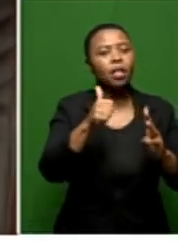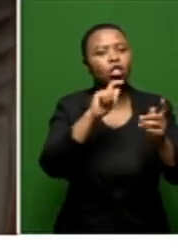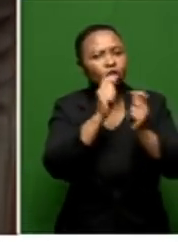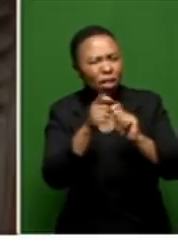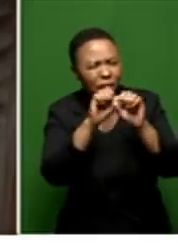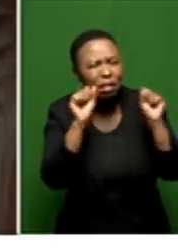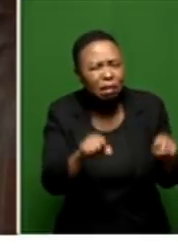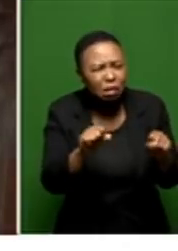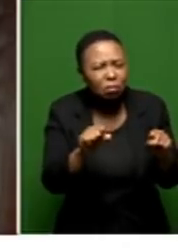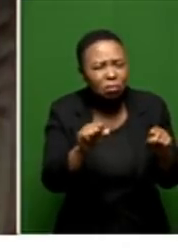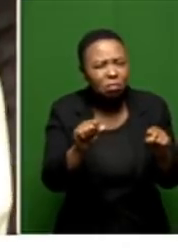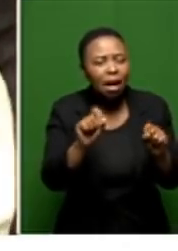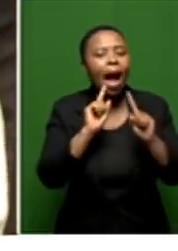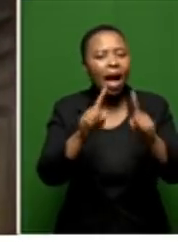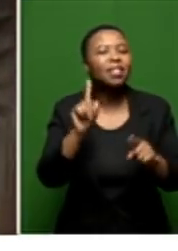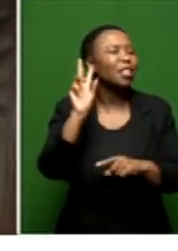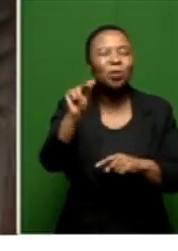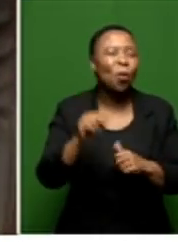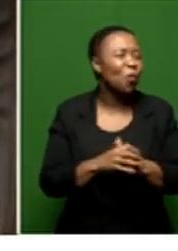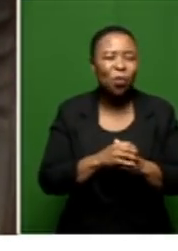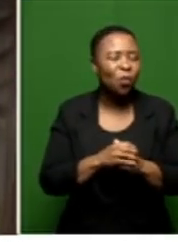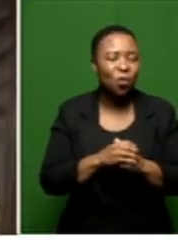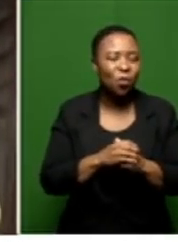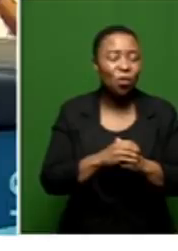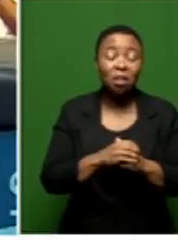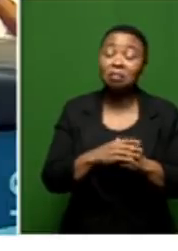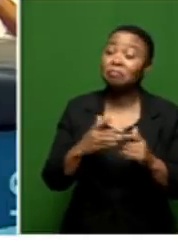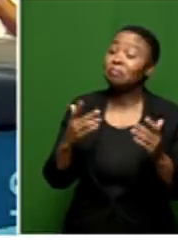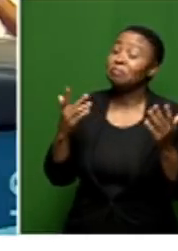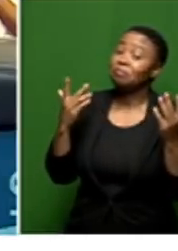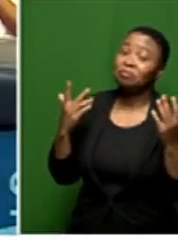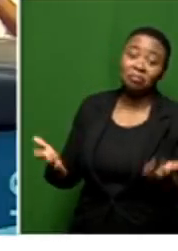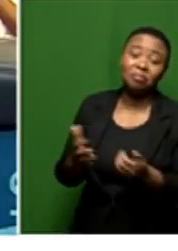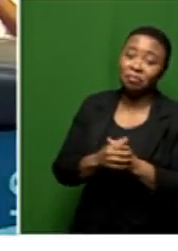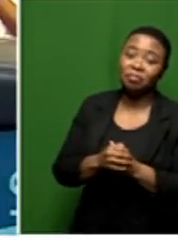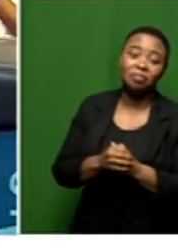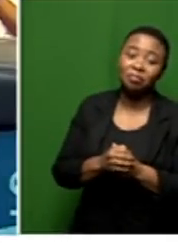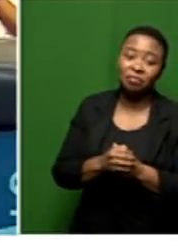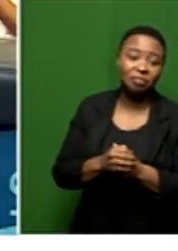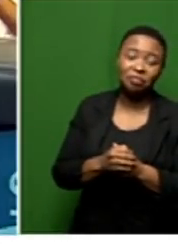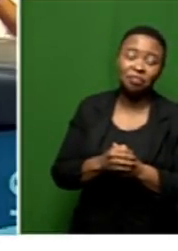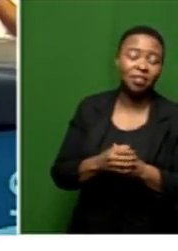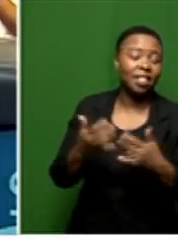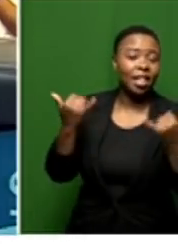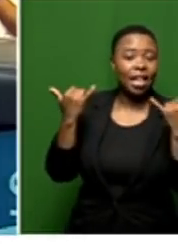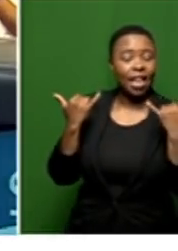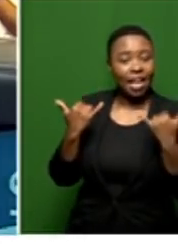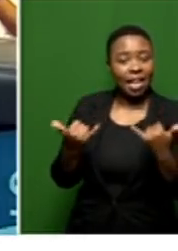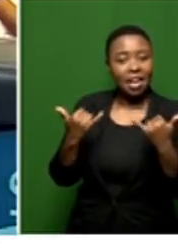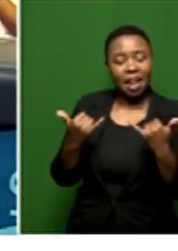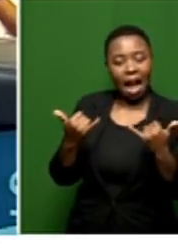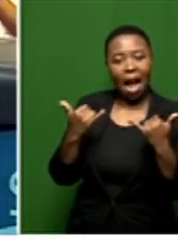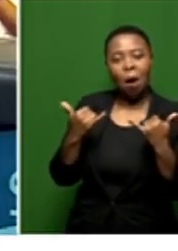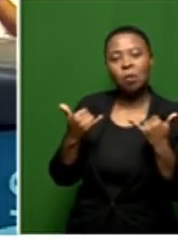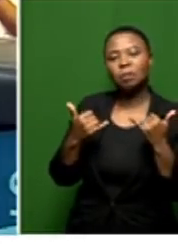the system? The answer is no. Sure. All right, let's just look at where we are right now, and we're going to give you a